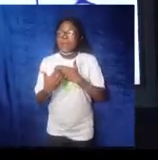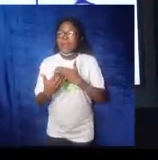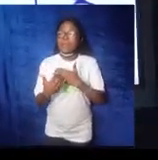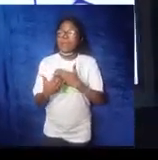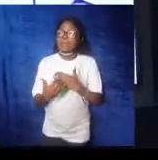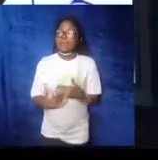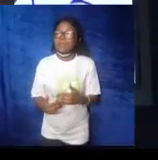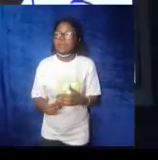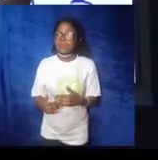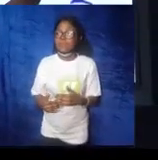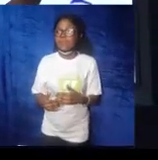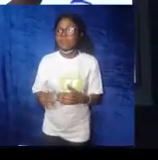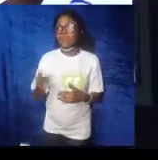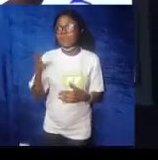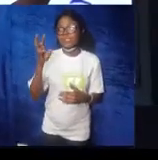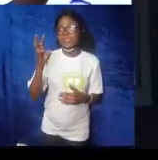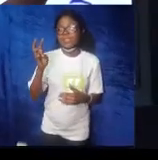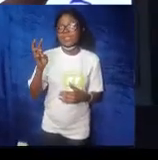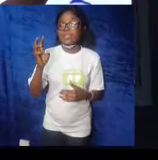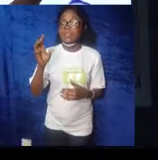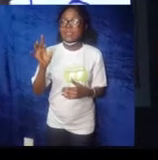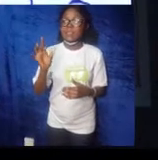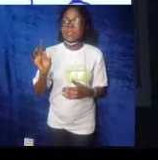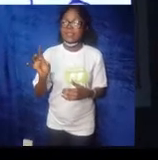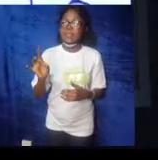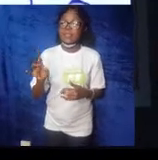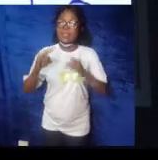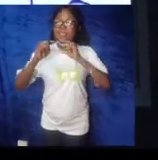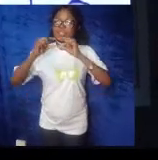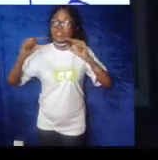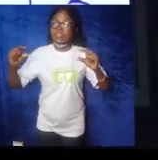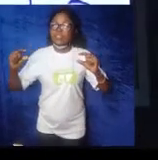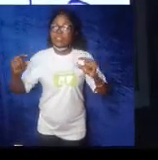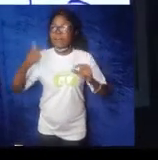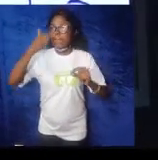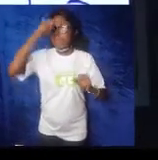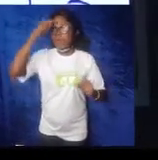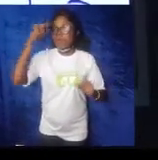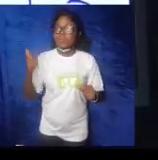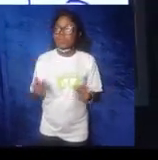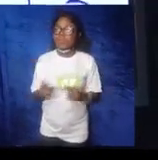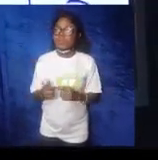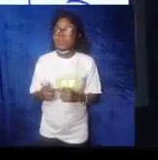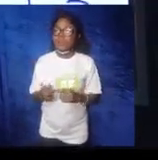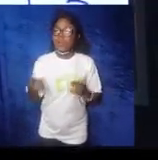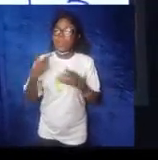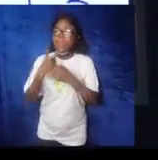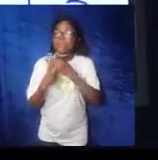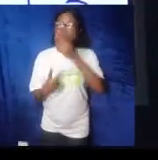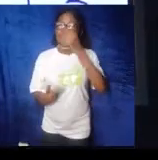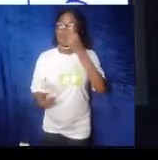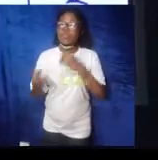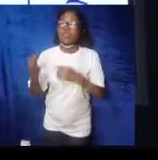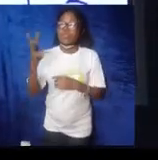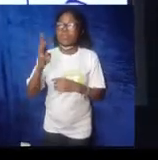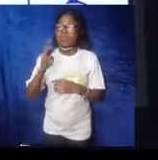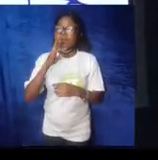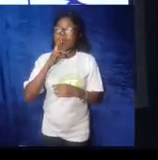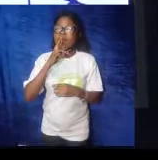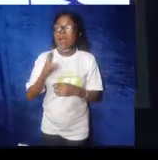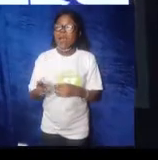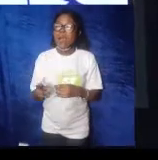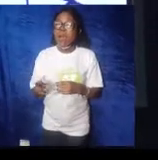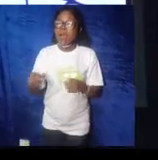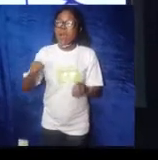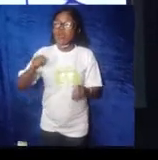So if this is 68, as we have found out, this will also be 68 degrees because both